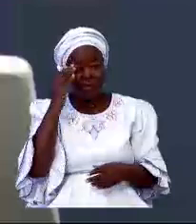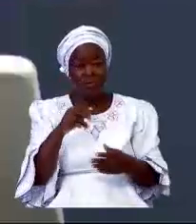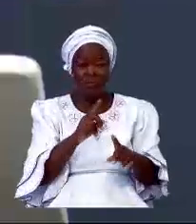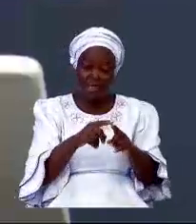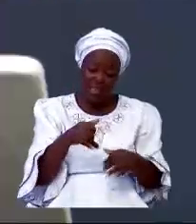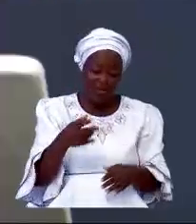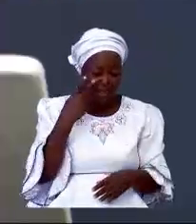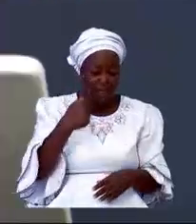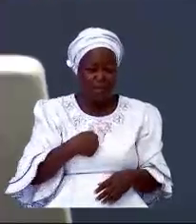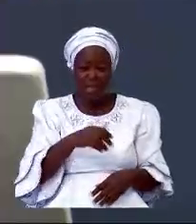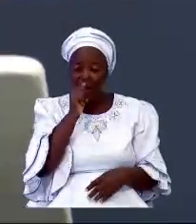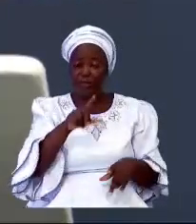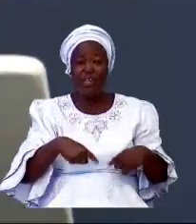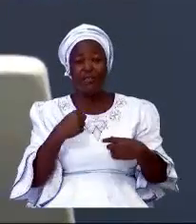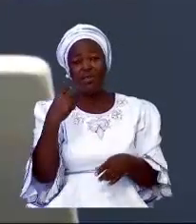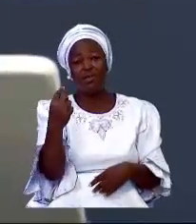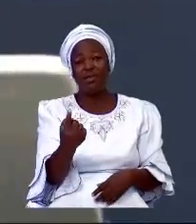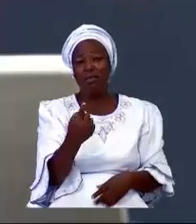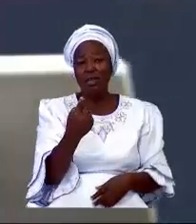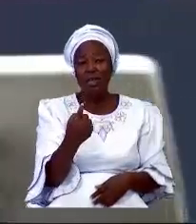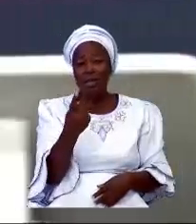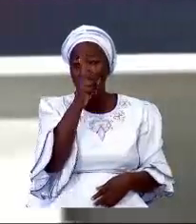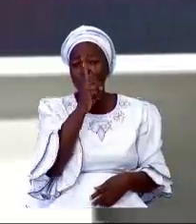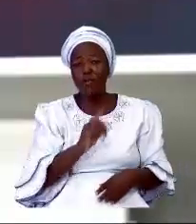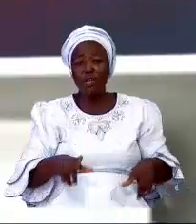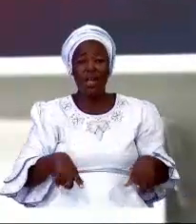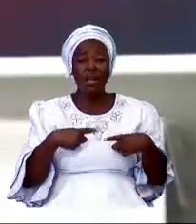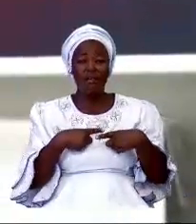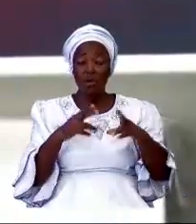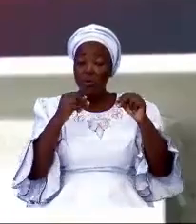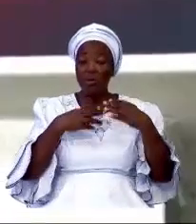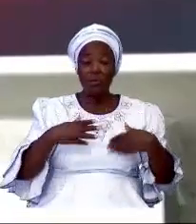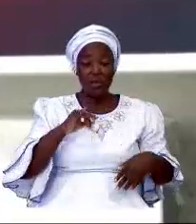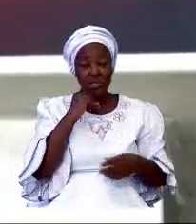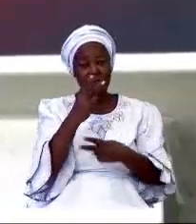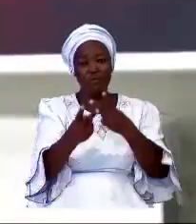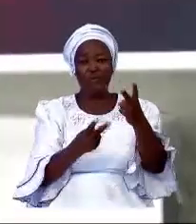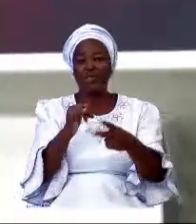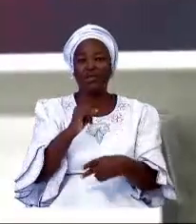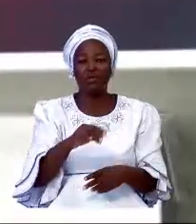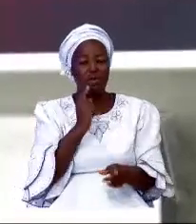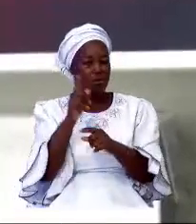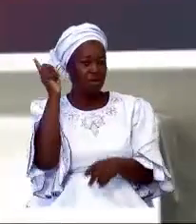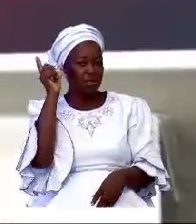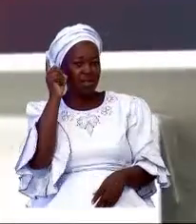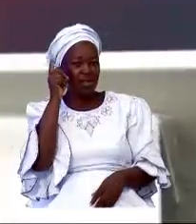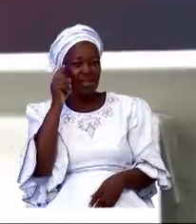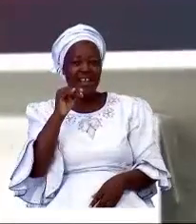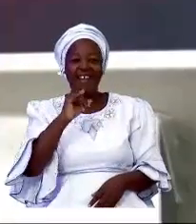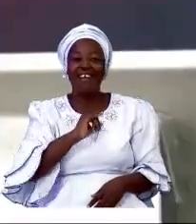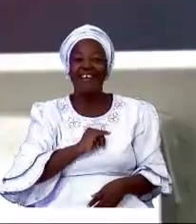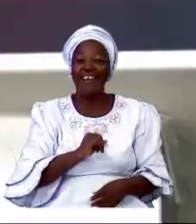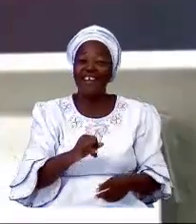of the 7,000 people. And I am living alone. There's no love. Nobody is visiting